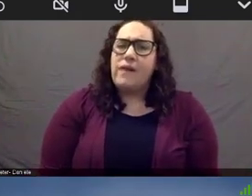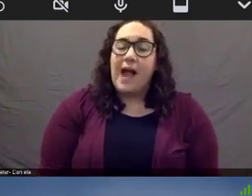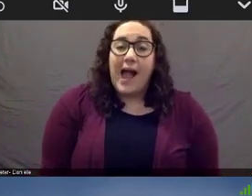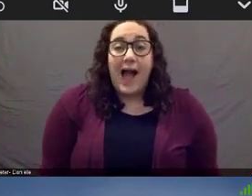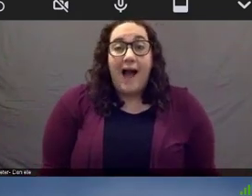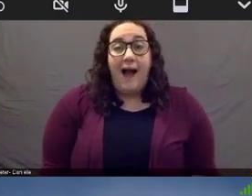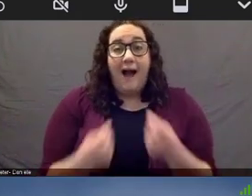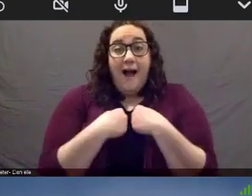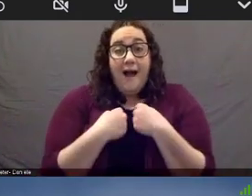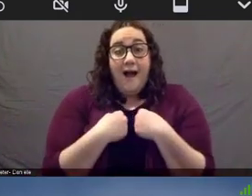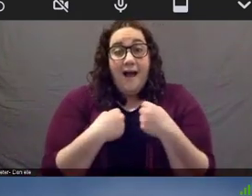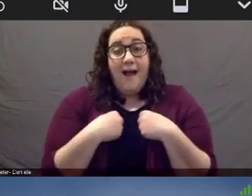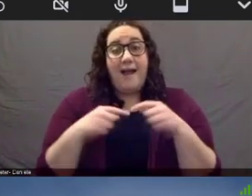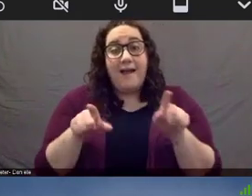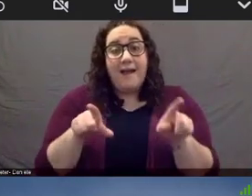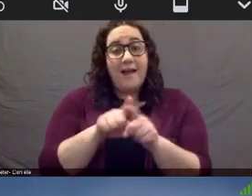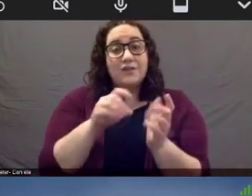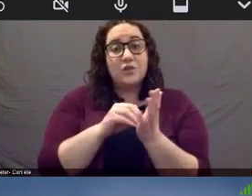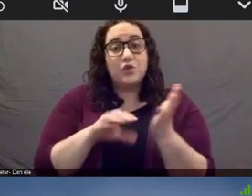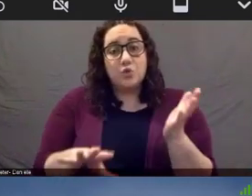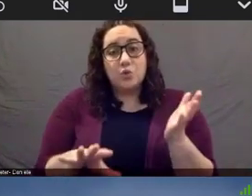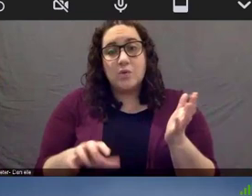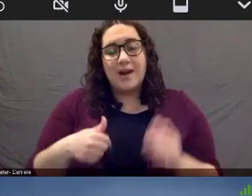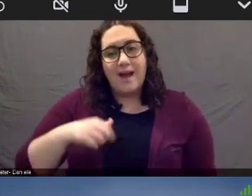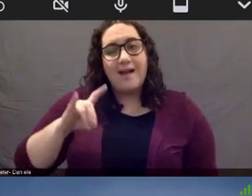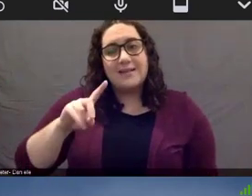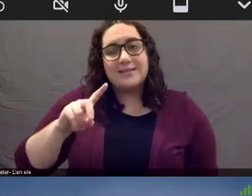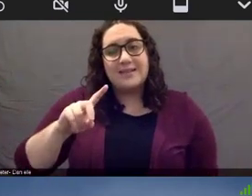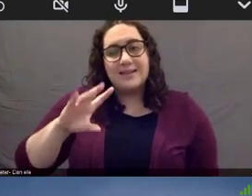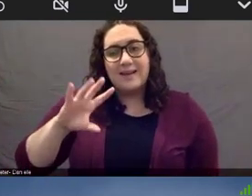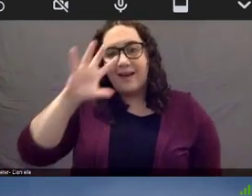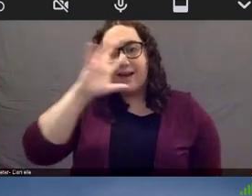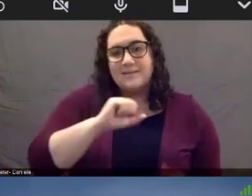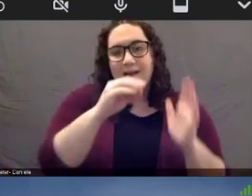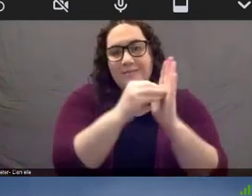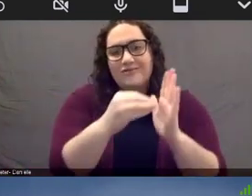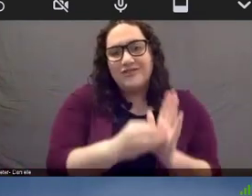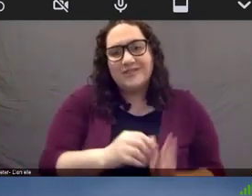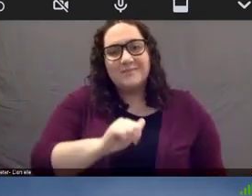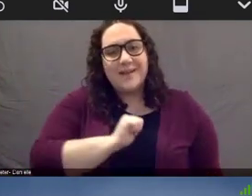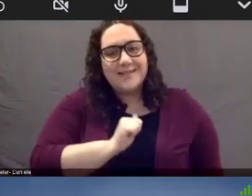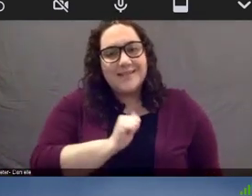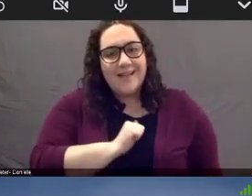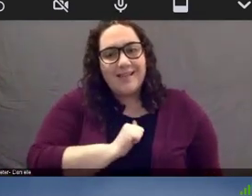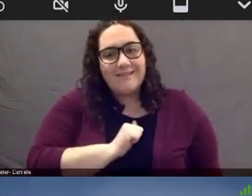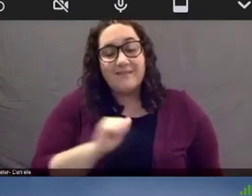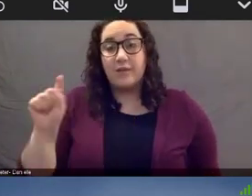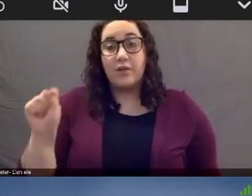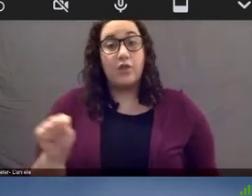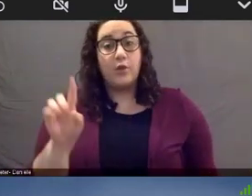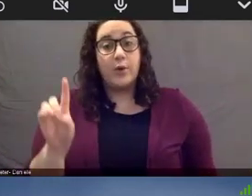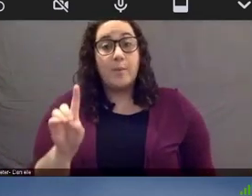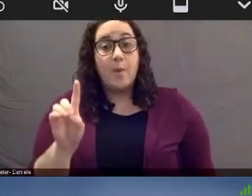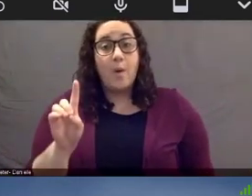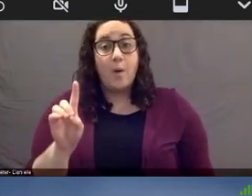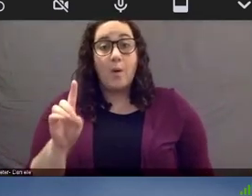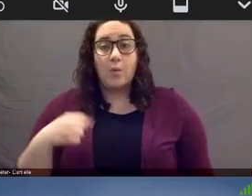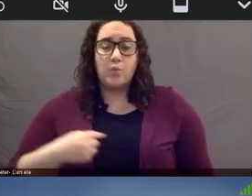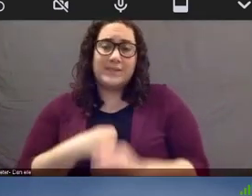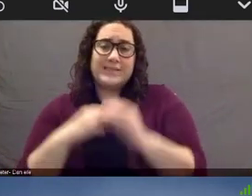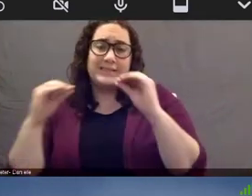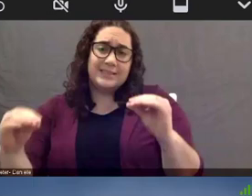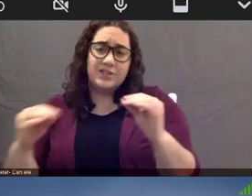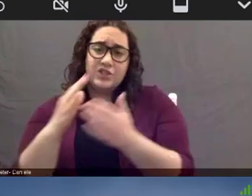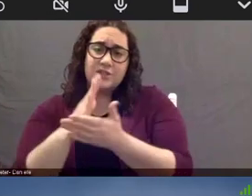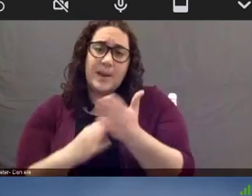do a little bit of modeling in a class like thermo, but once you kind of learn every problem type,